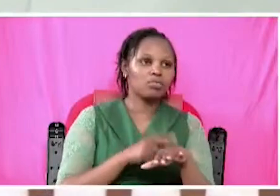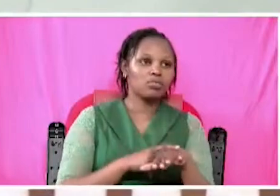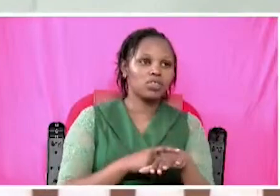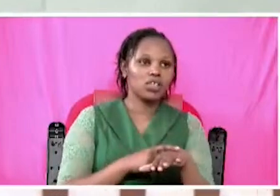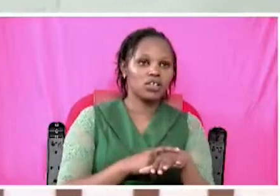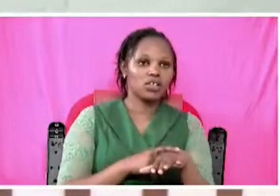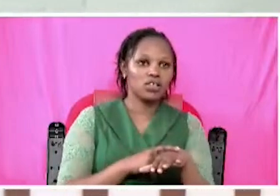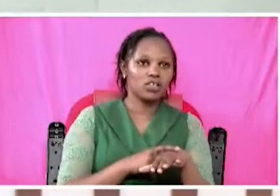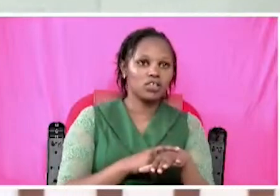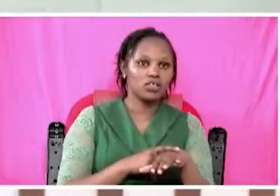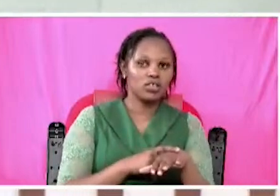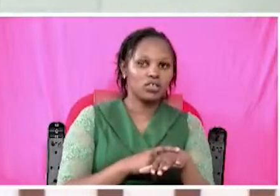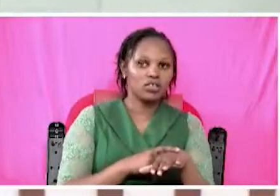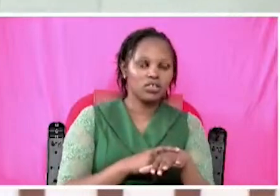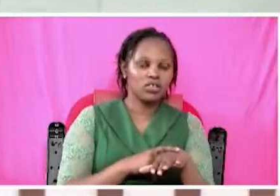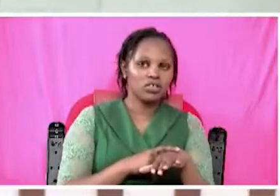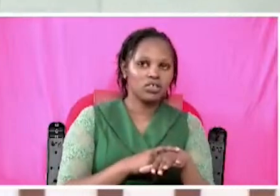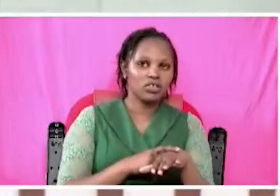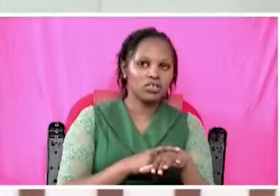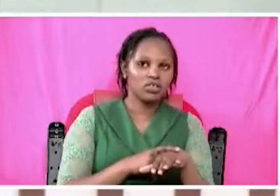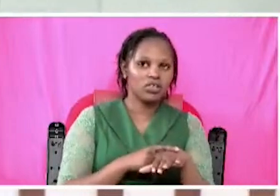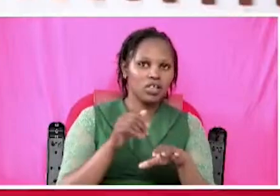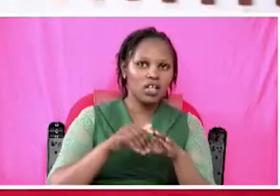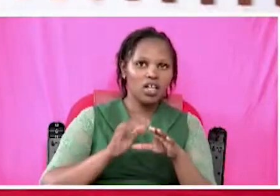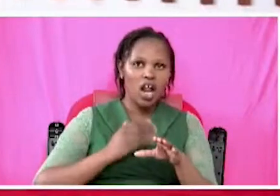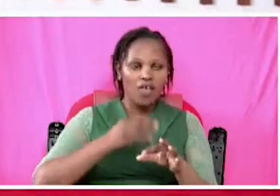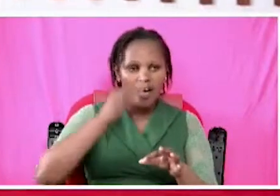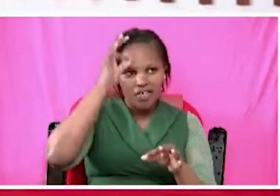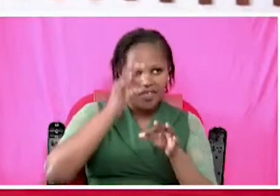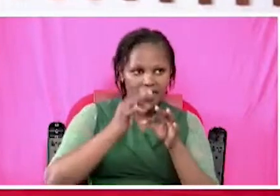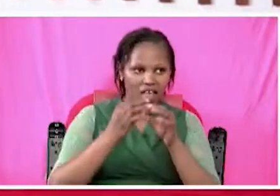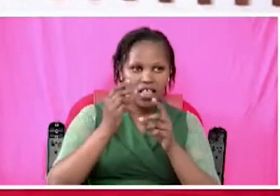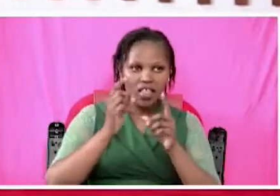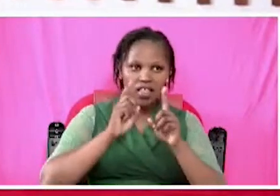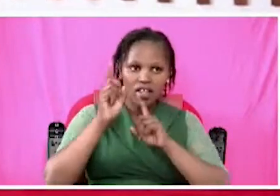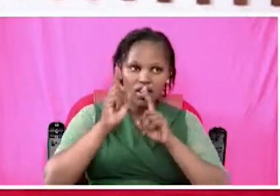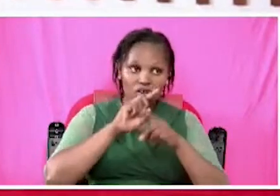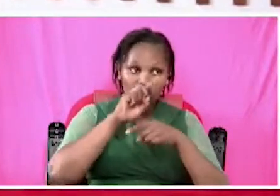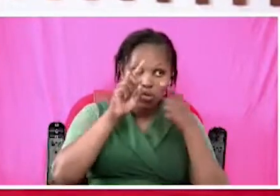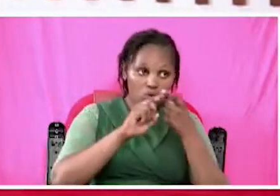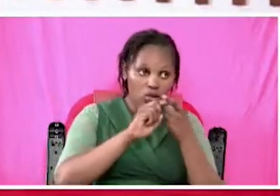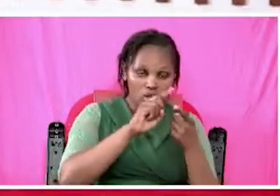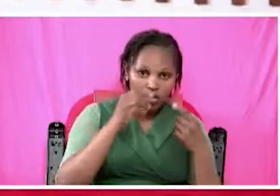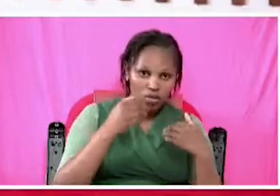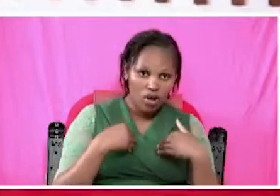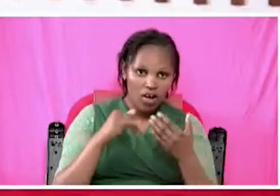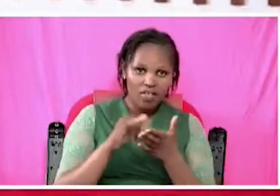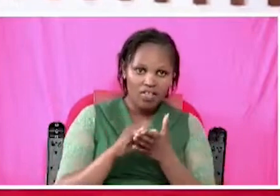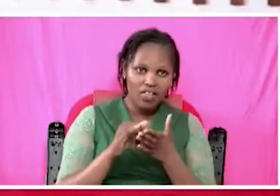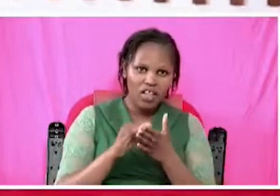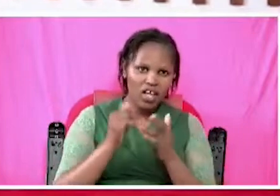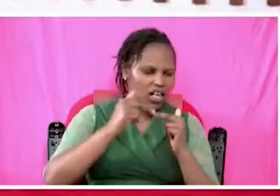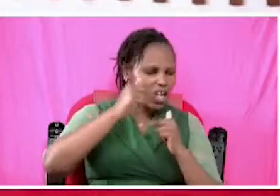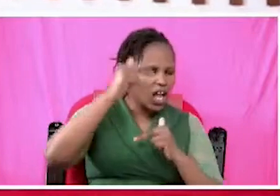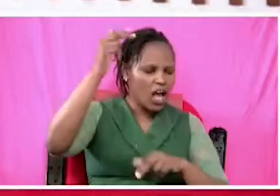beating us in our faith journey. When you have these high times of great